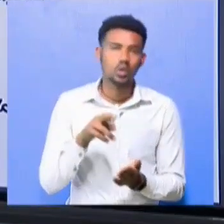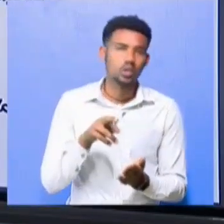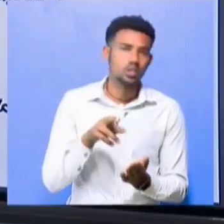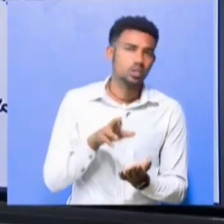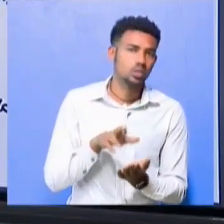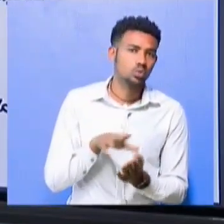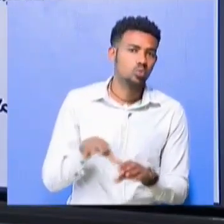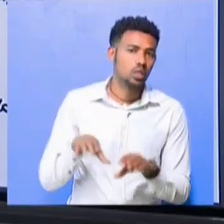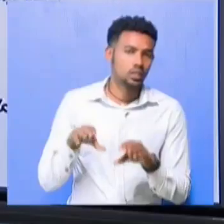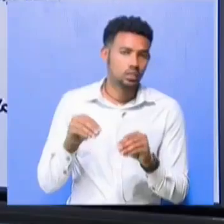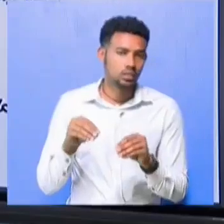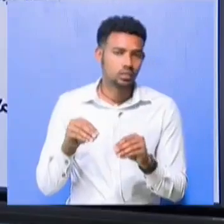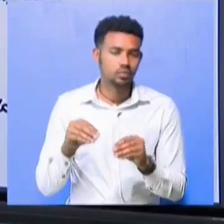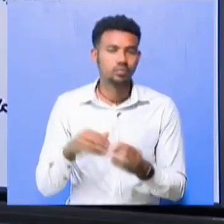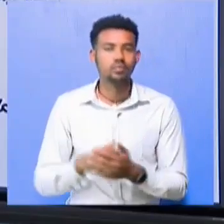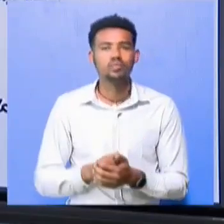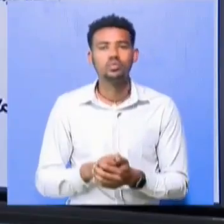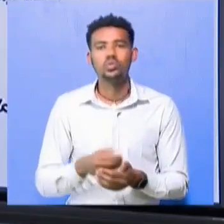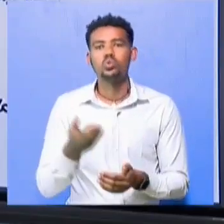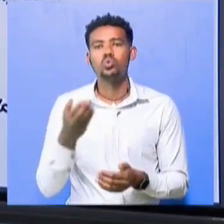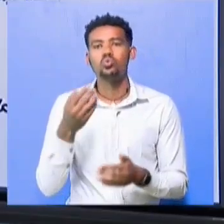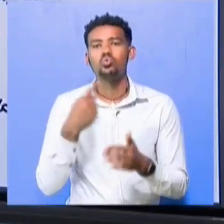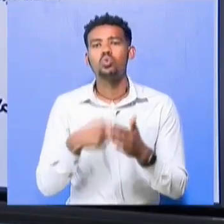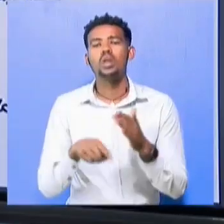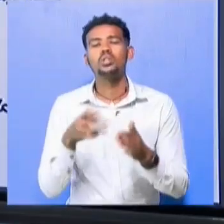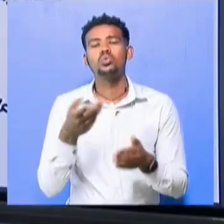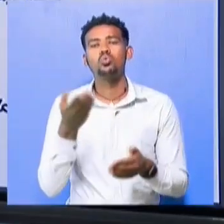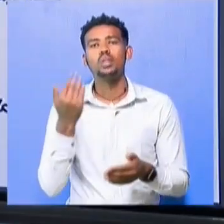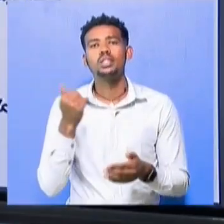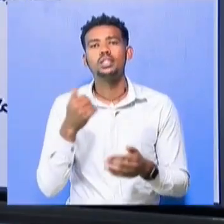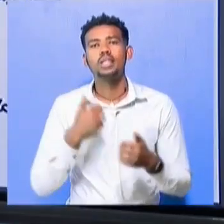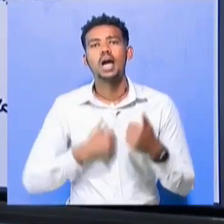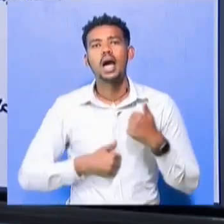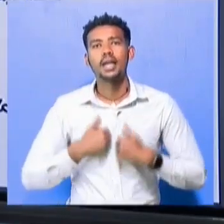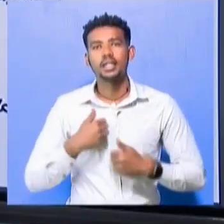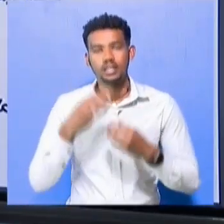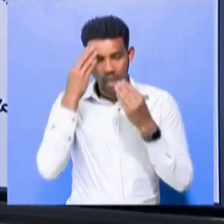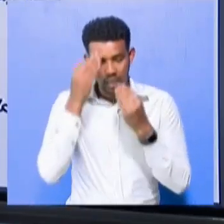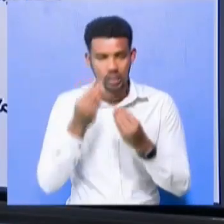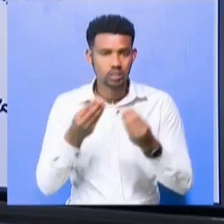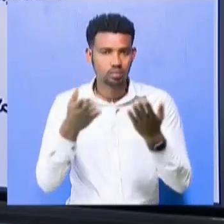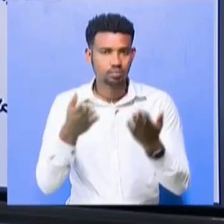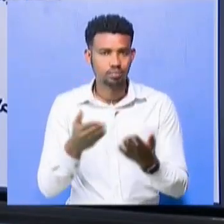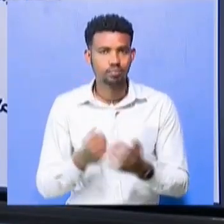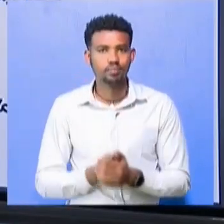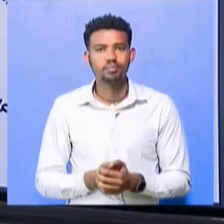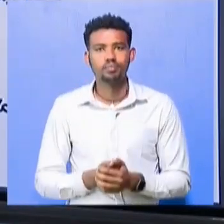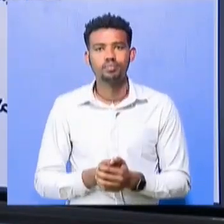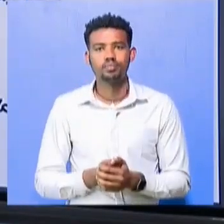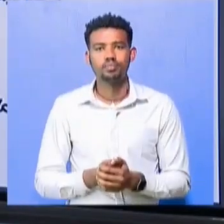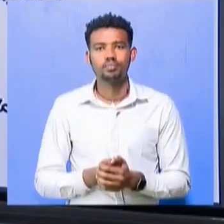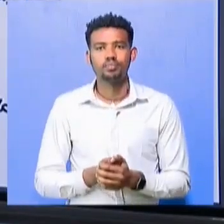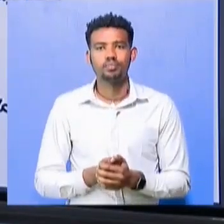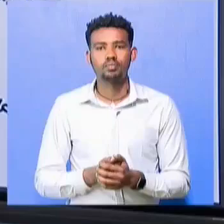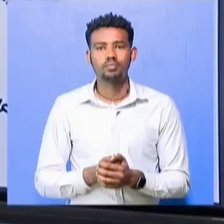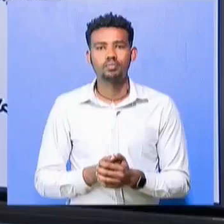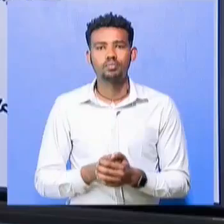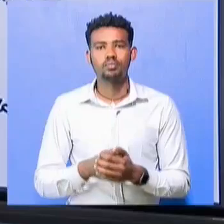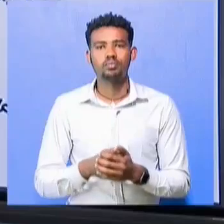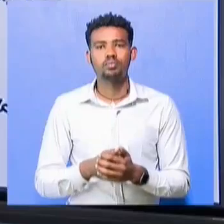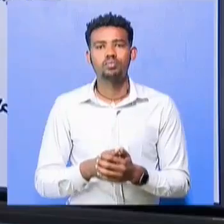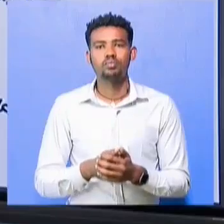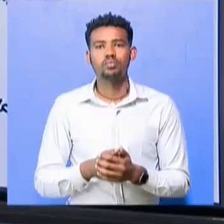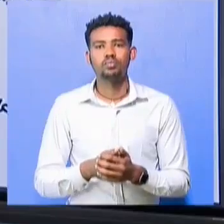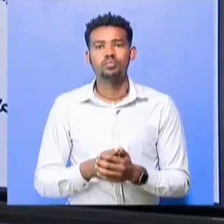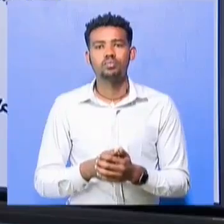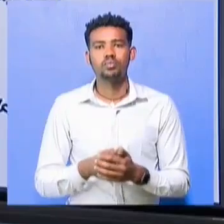Etc. What was the address's announcement? What was the address's announcement?